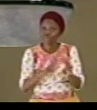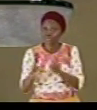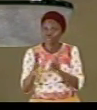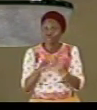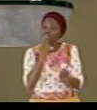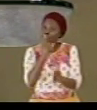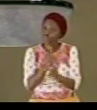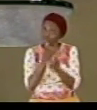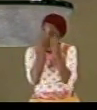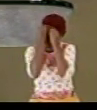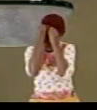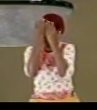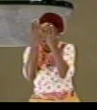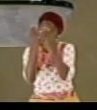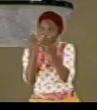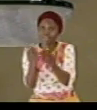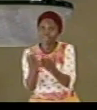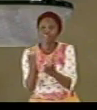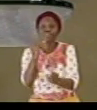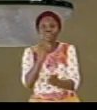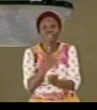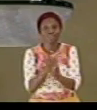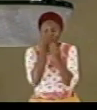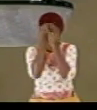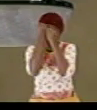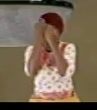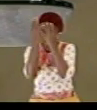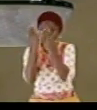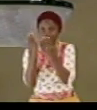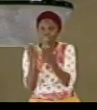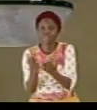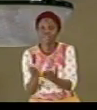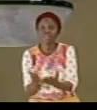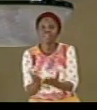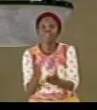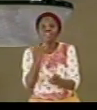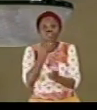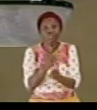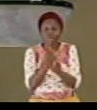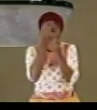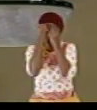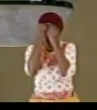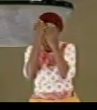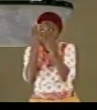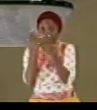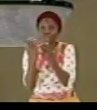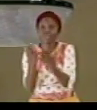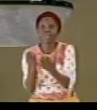Just obey. Just obey, just obey, just